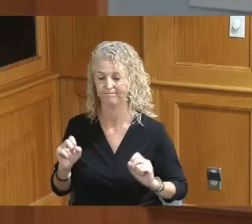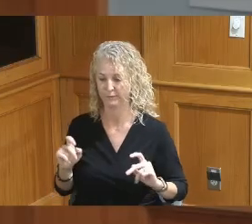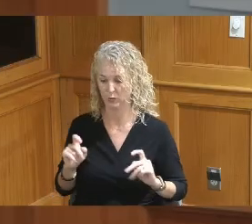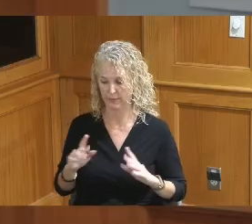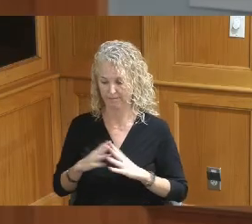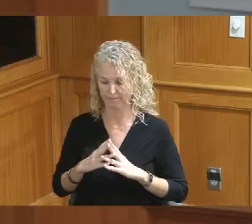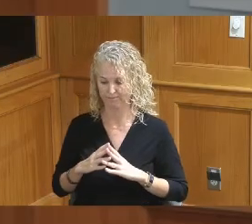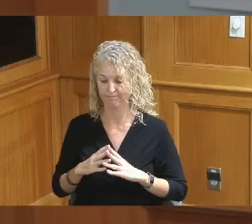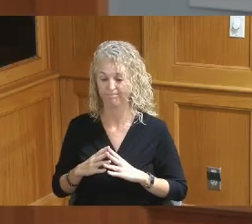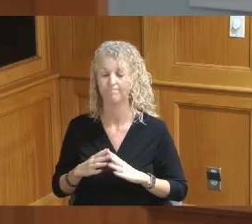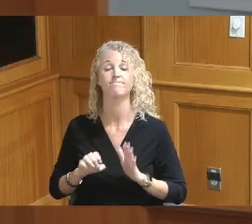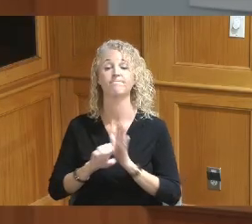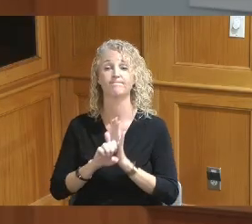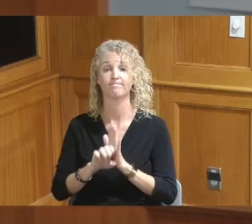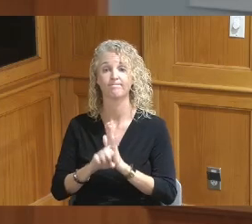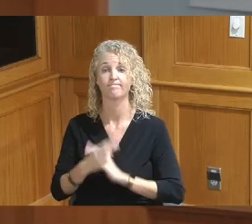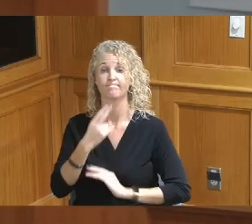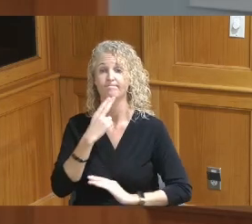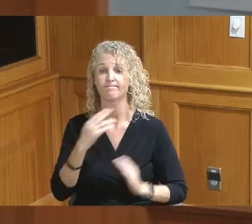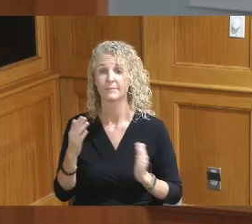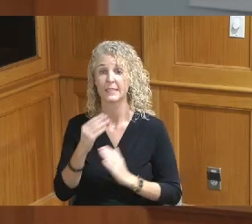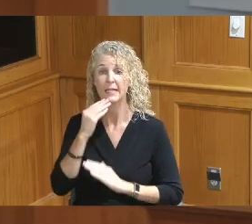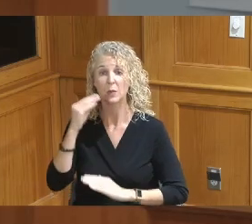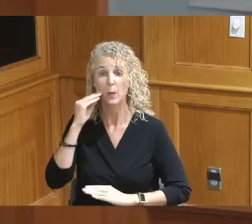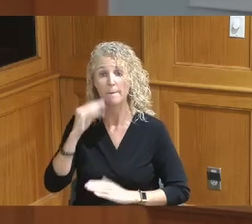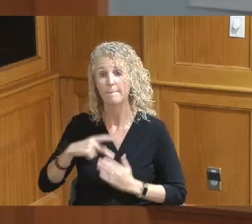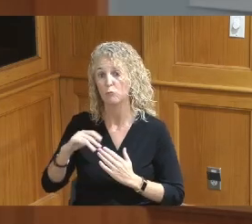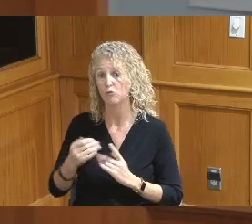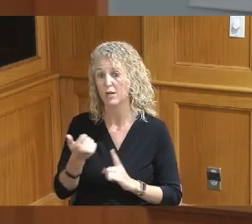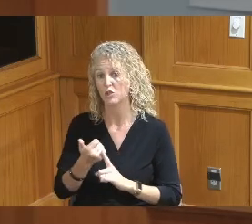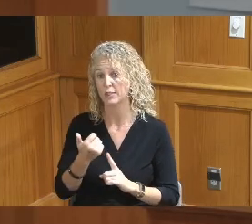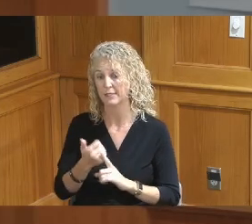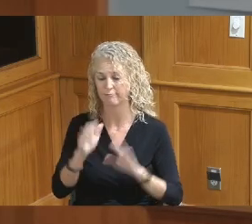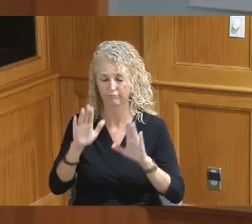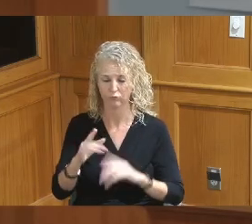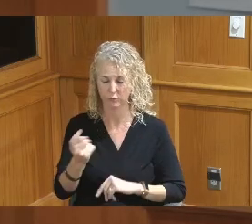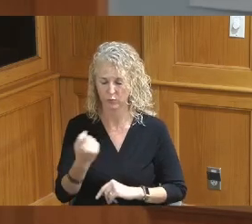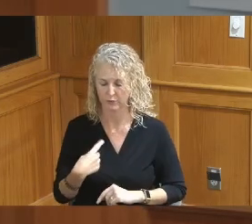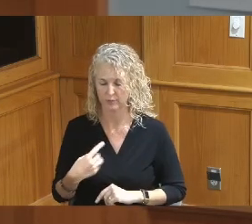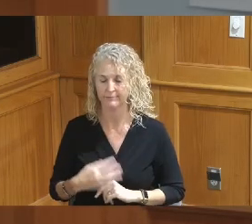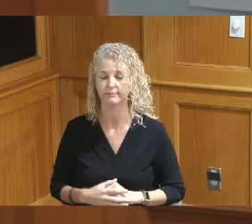a tiny home project, it's a great question, and part of